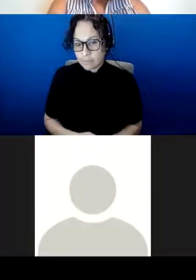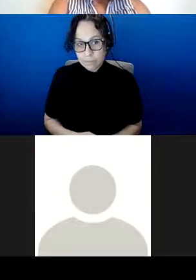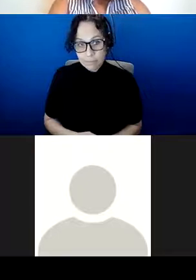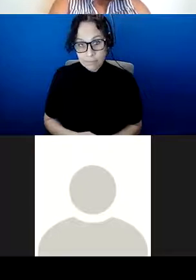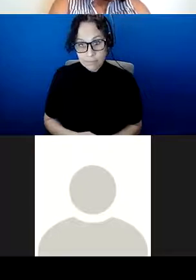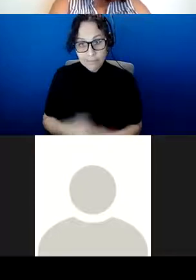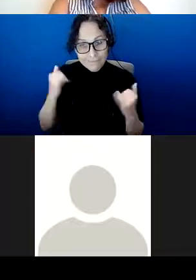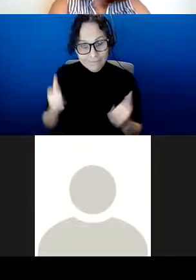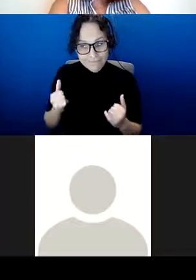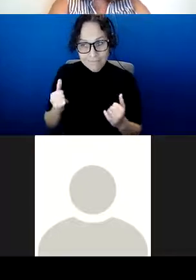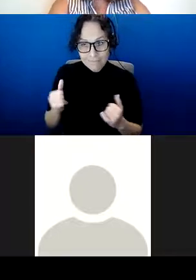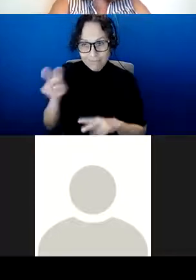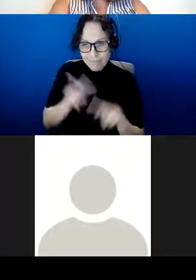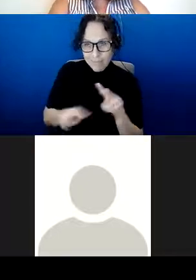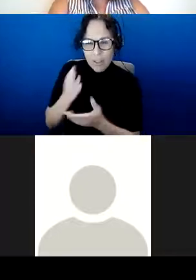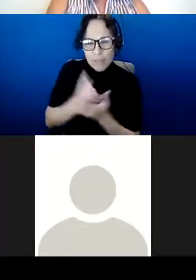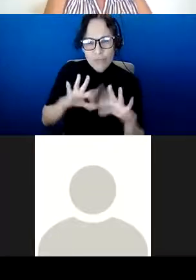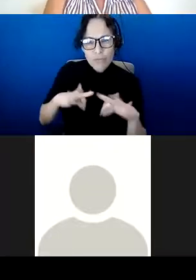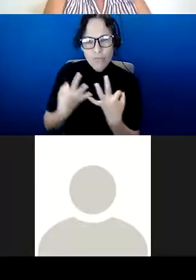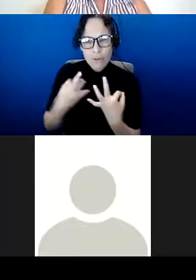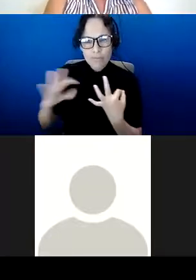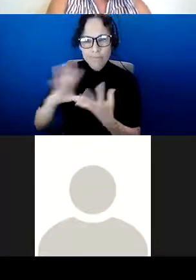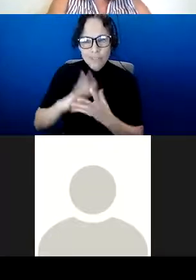Let's take a look at some family stories now.